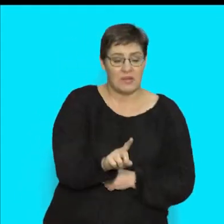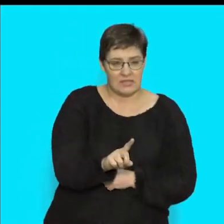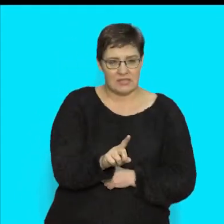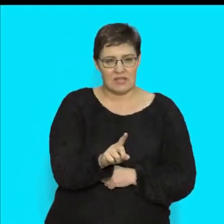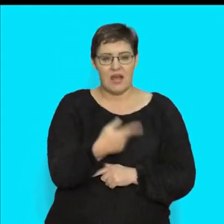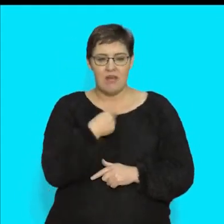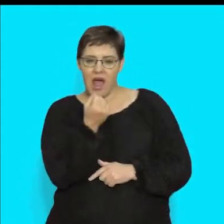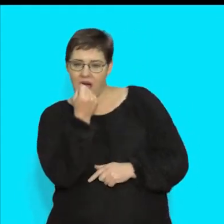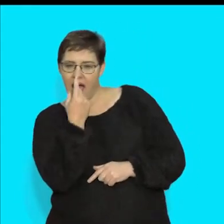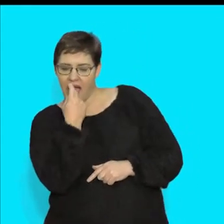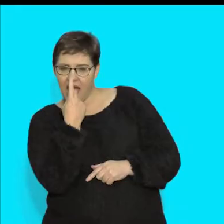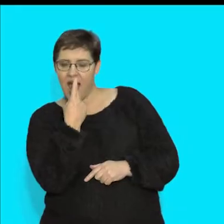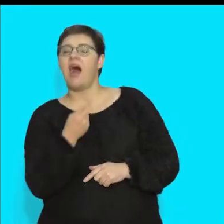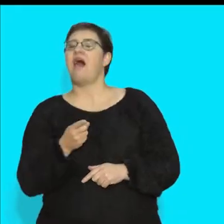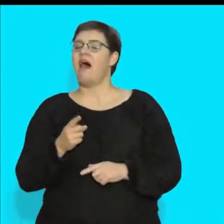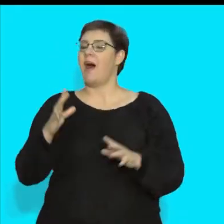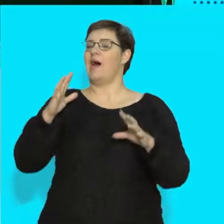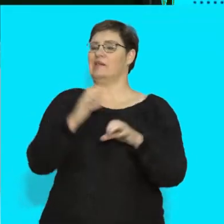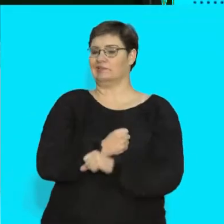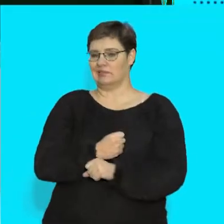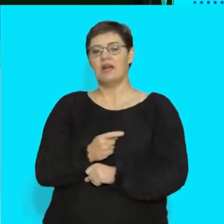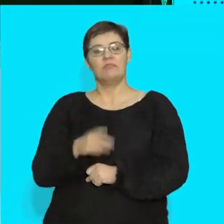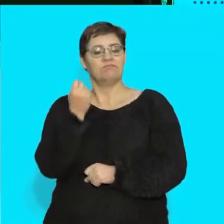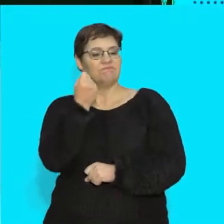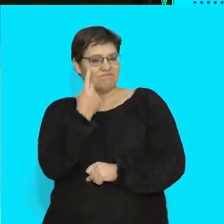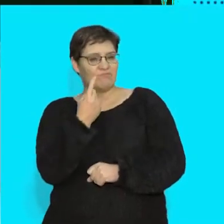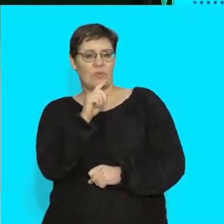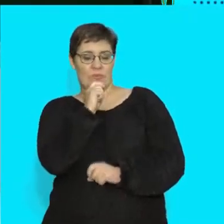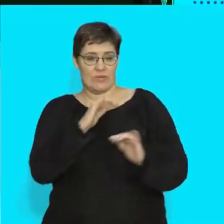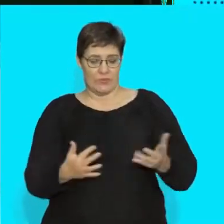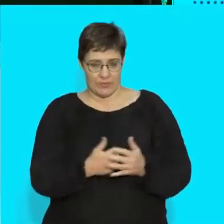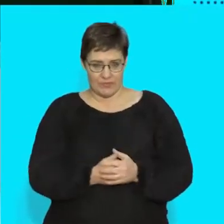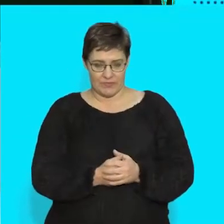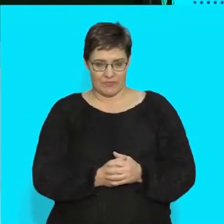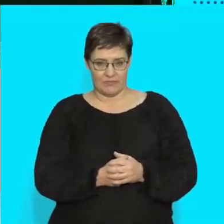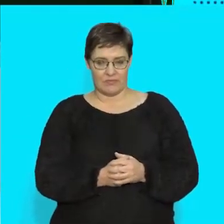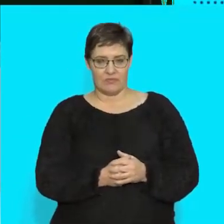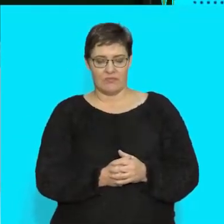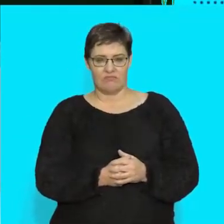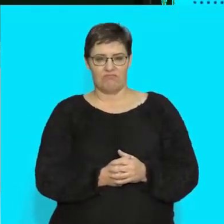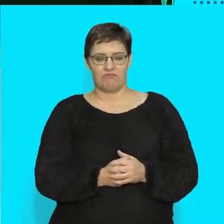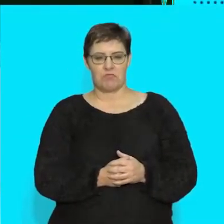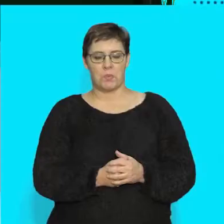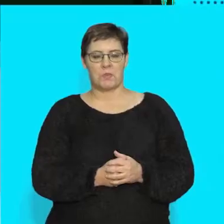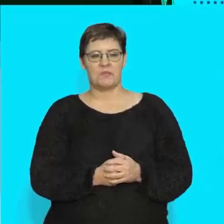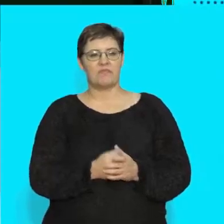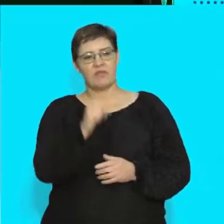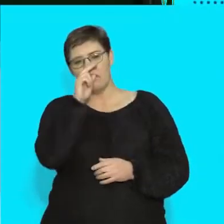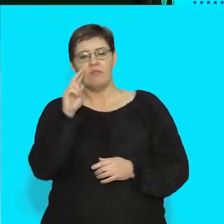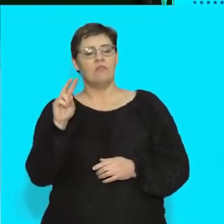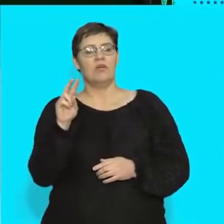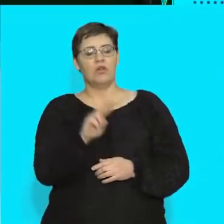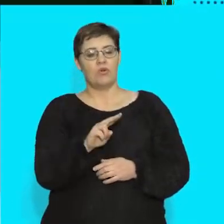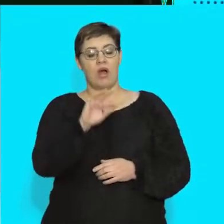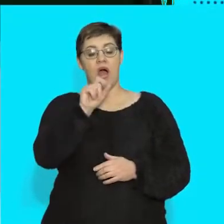obviously understand the work, and that you can also obviously use them. So guys, when we look at